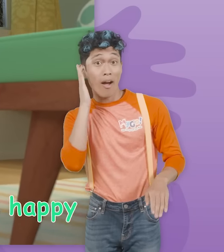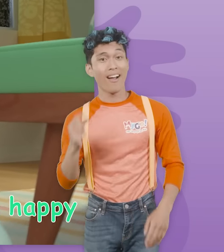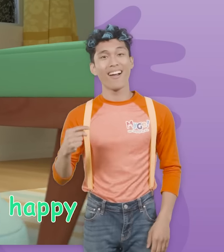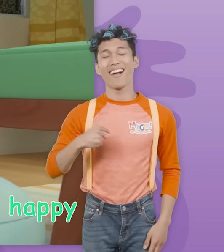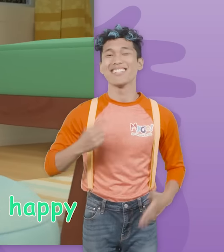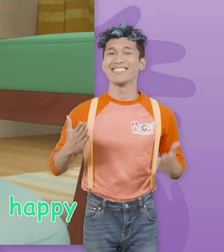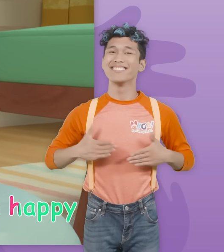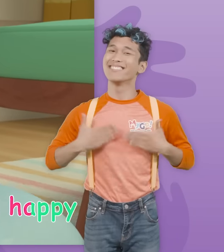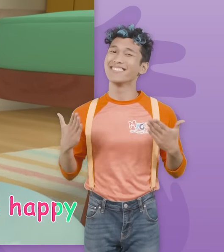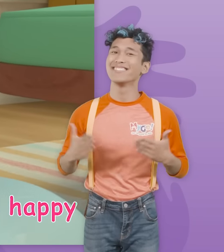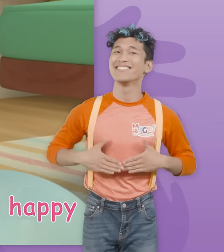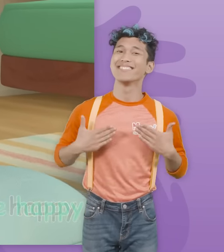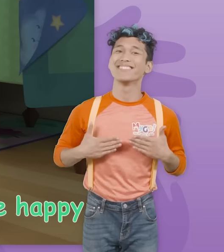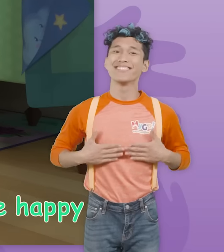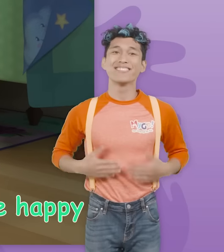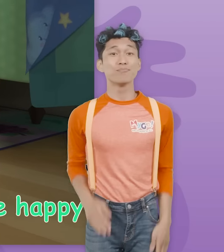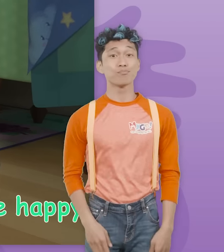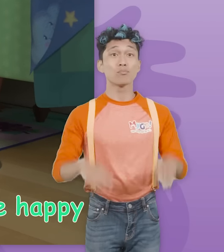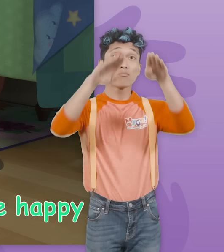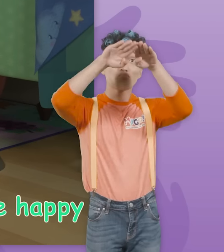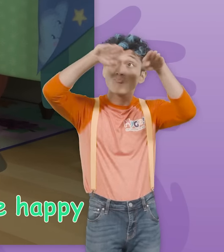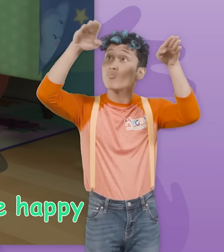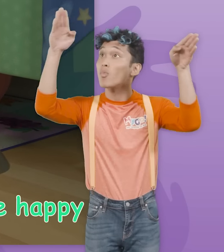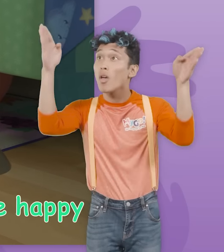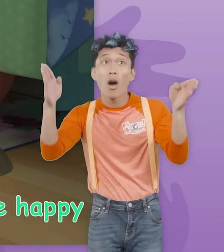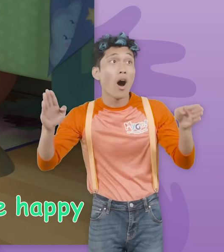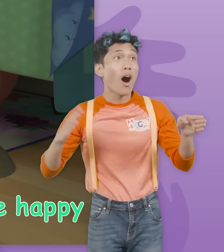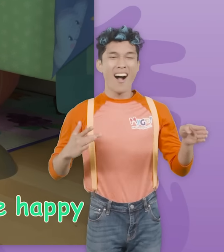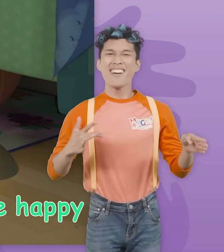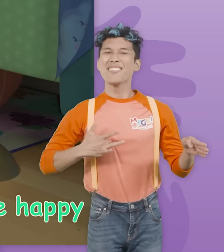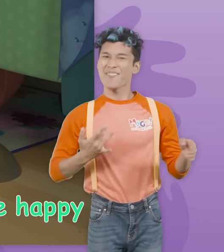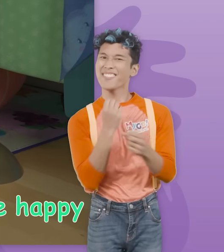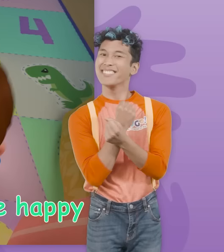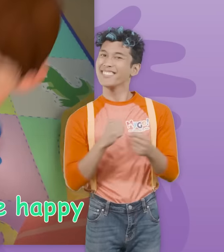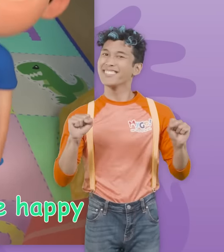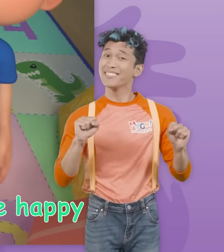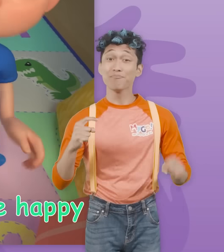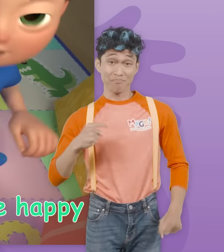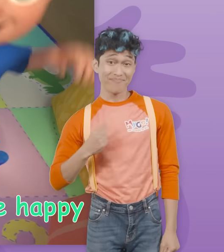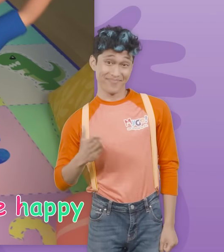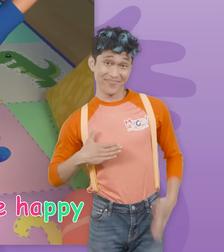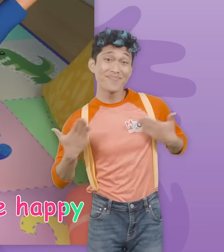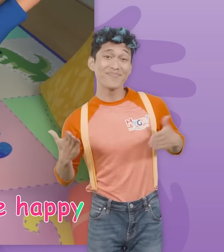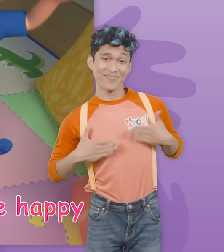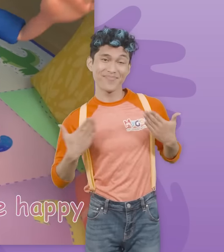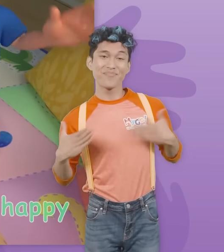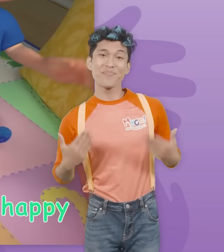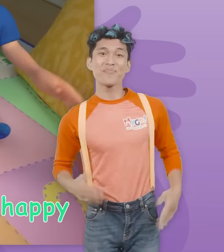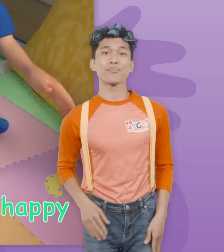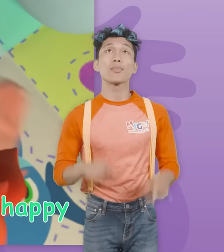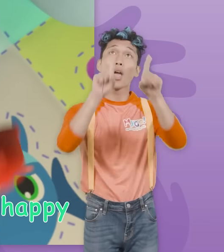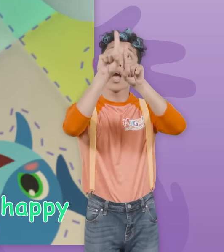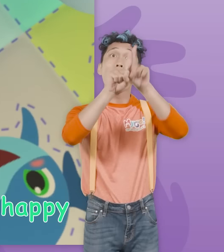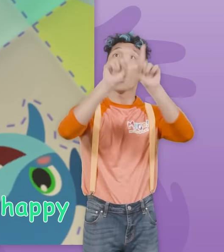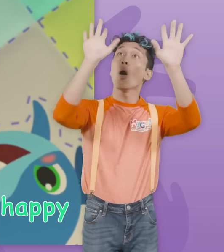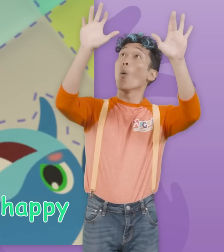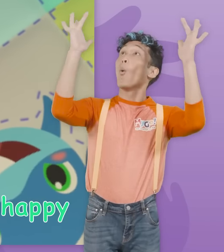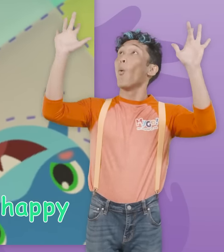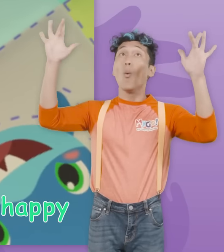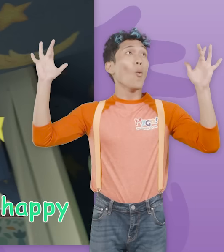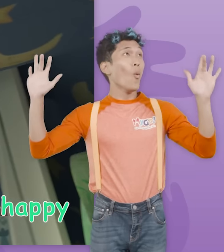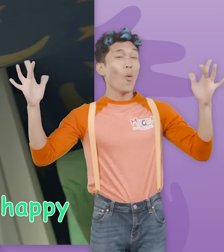It makes me happy When we're safe inside our fort It makes me happy When all